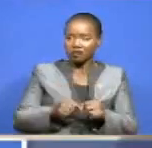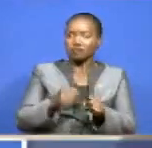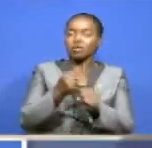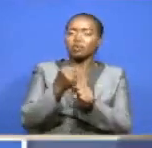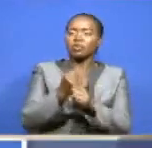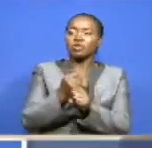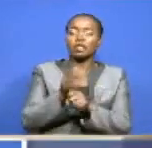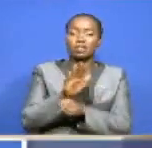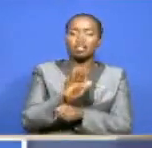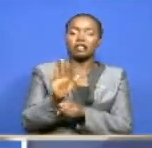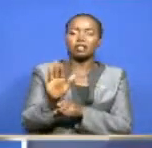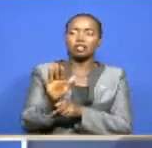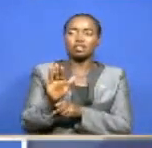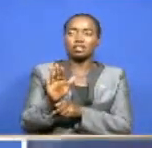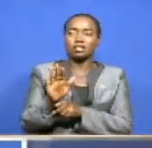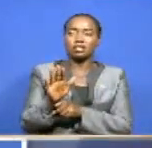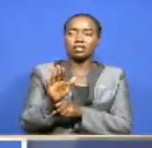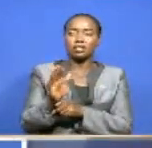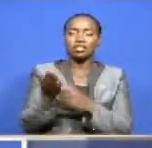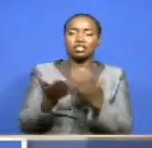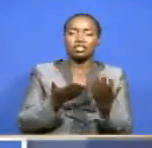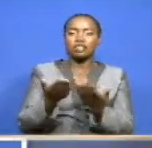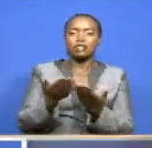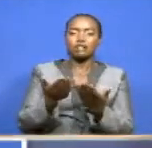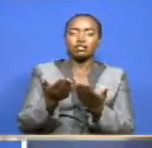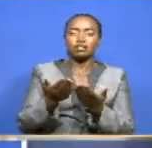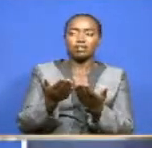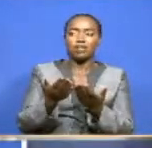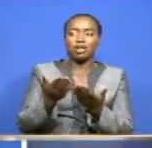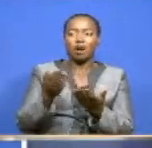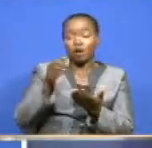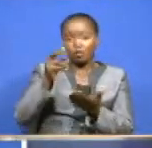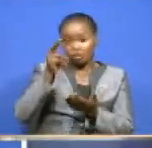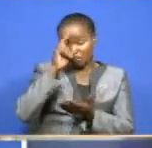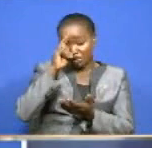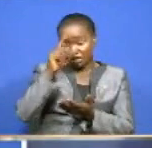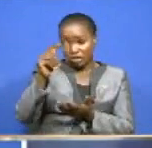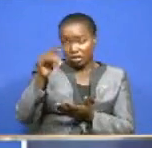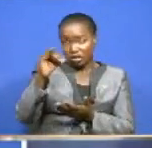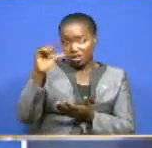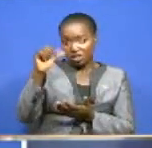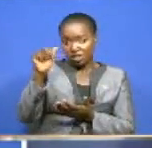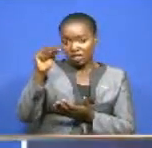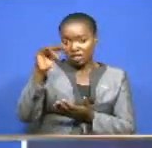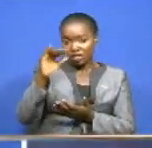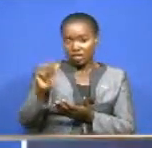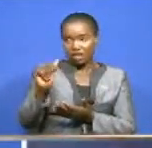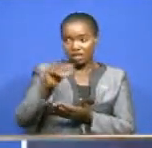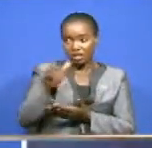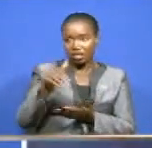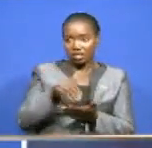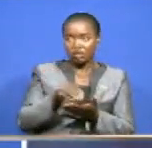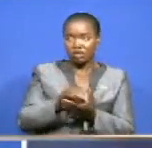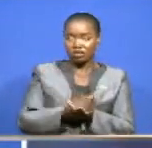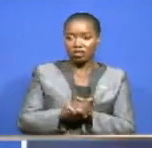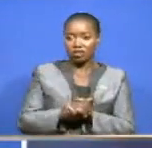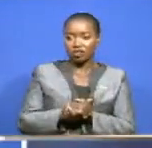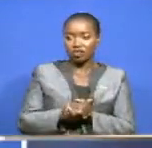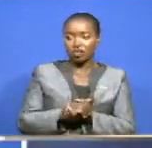timely maintenance of the facility that serves as the headquarters of police in Tigania Central Sub-County. Maili